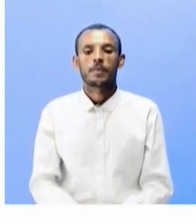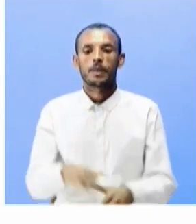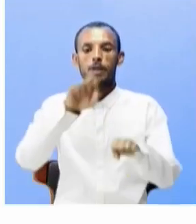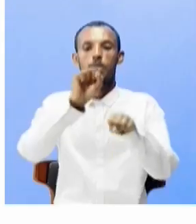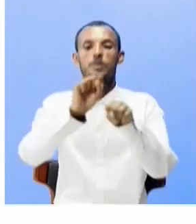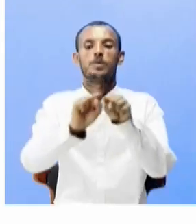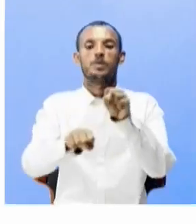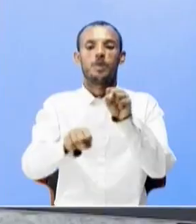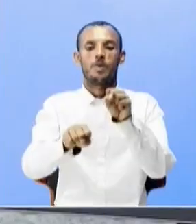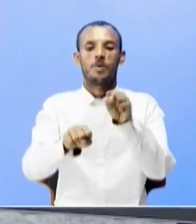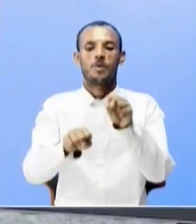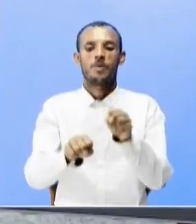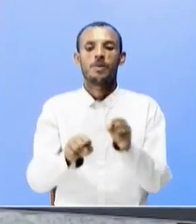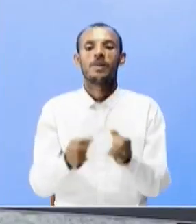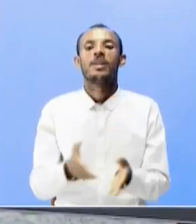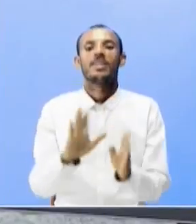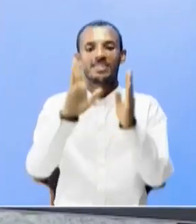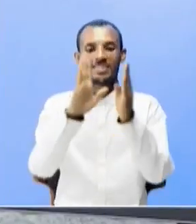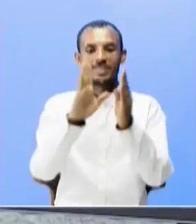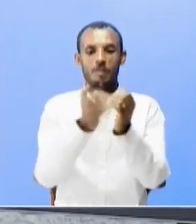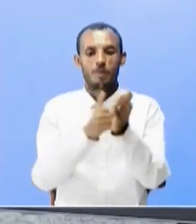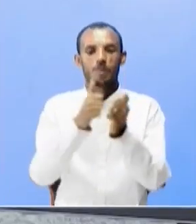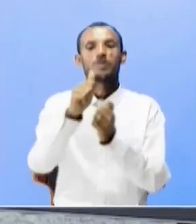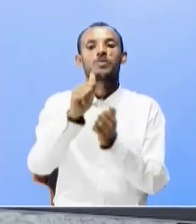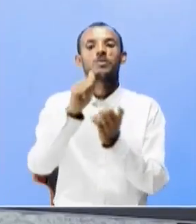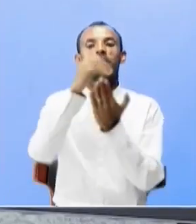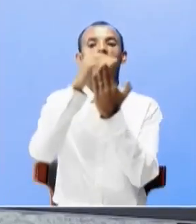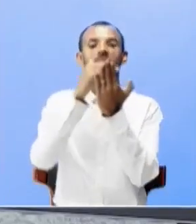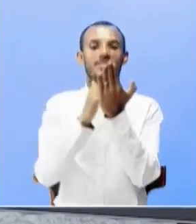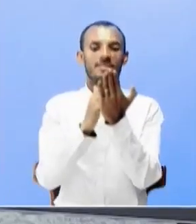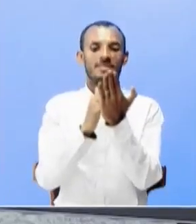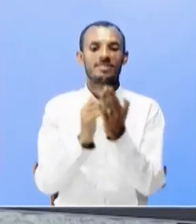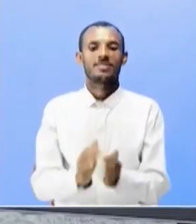So let's proceed to the lesson.